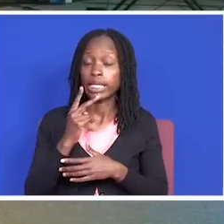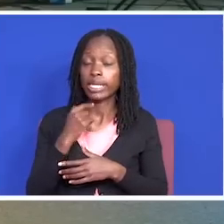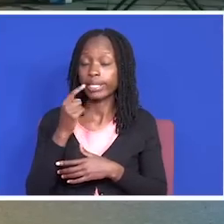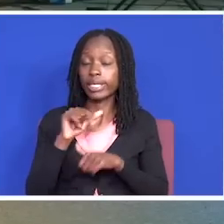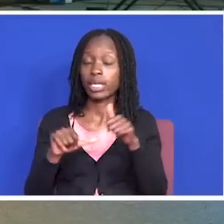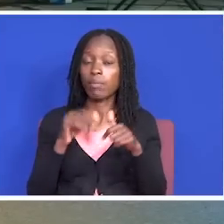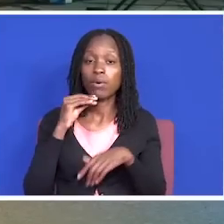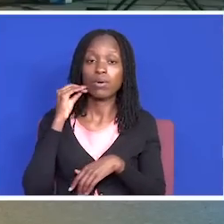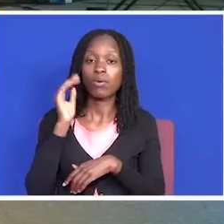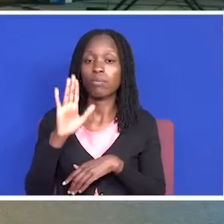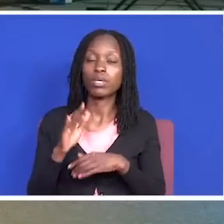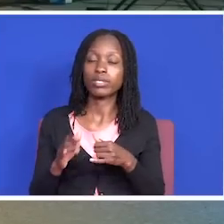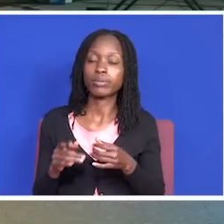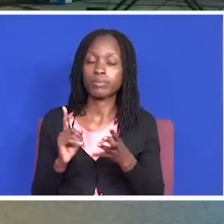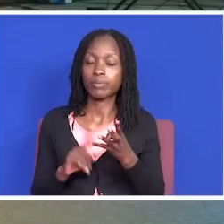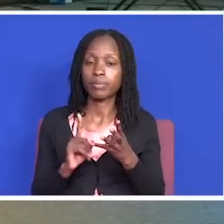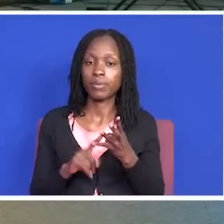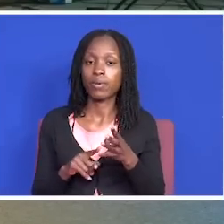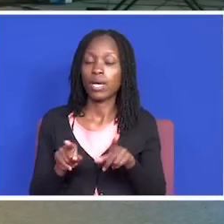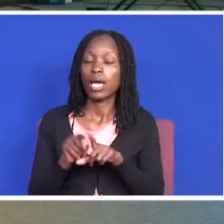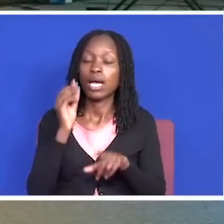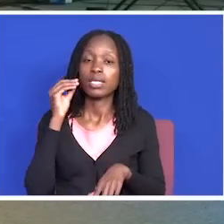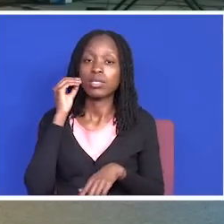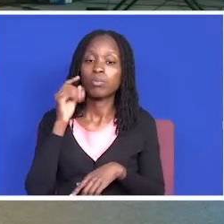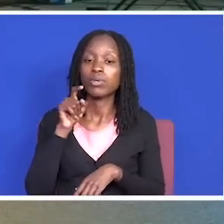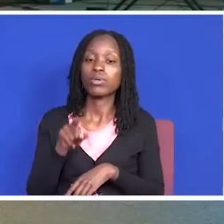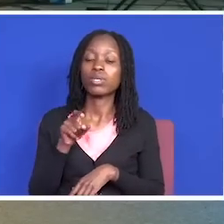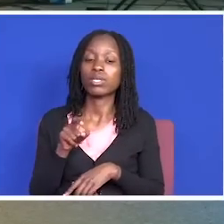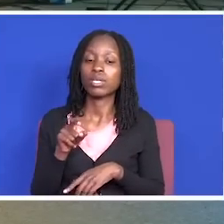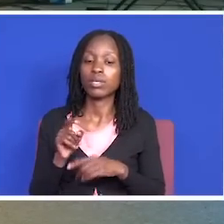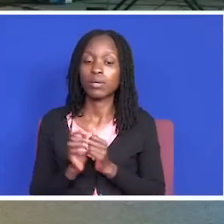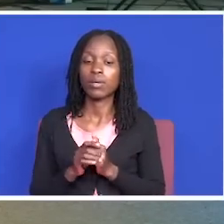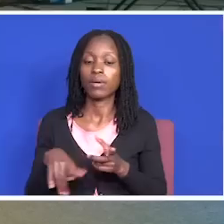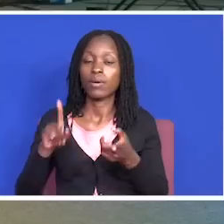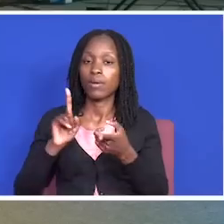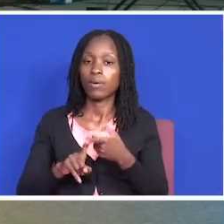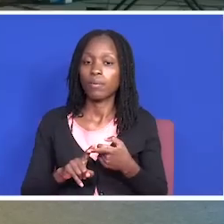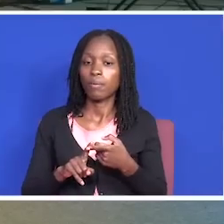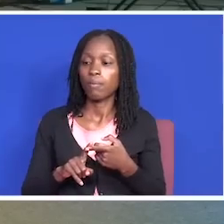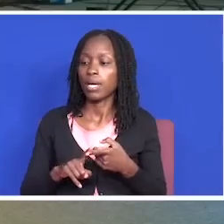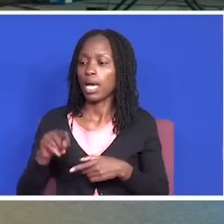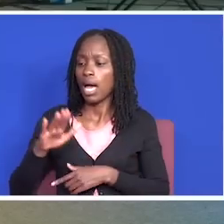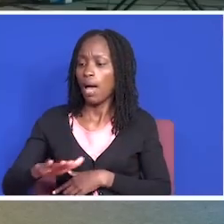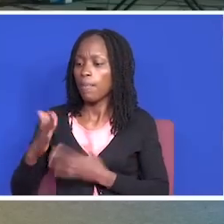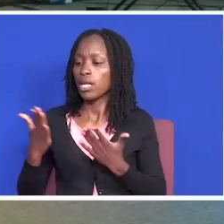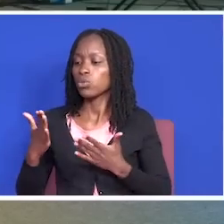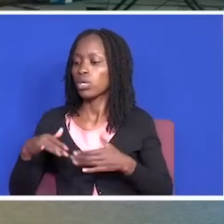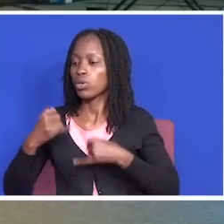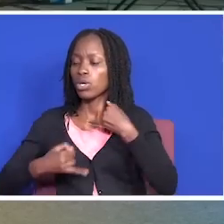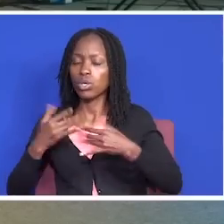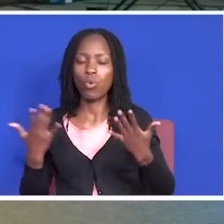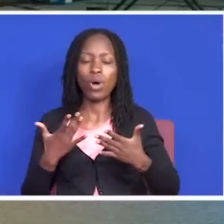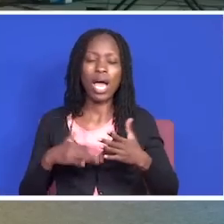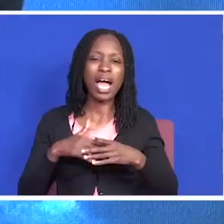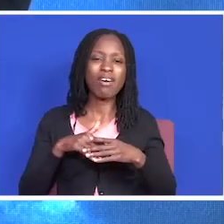your home? And then finally, as a home, you need to be the retreat center, where people, after all the